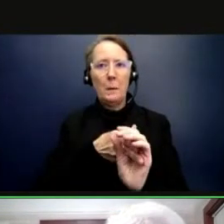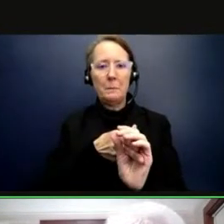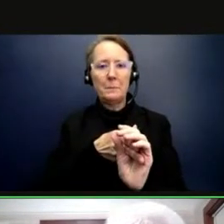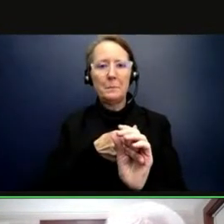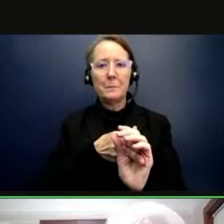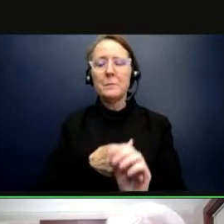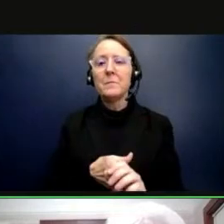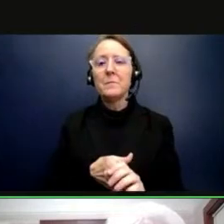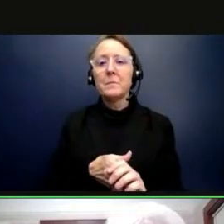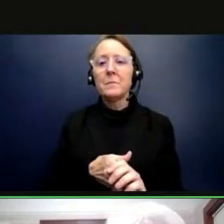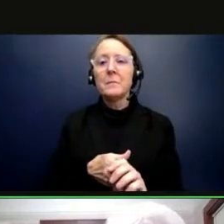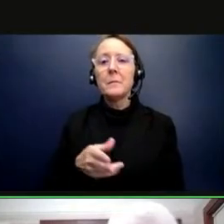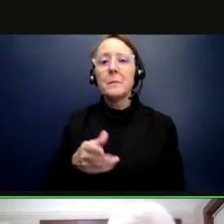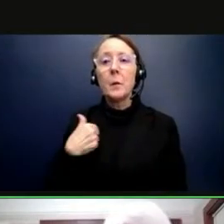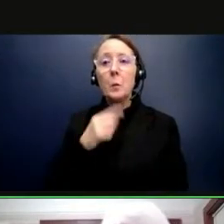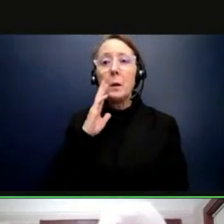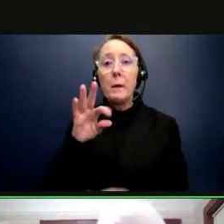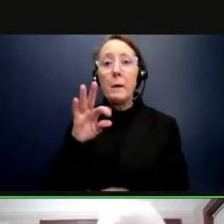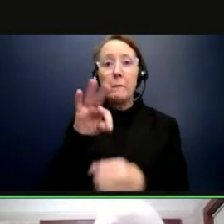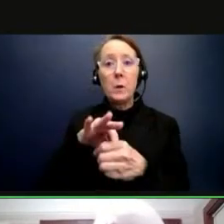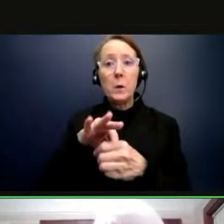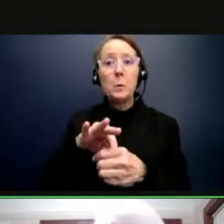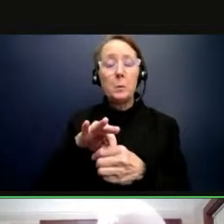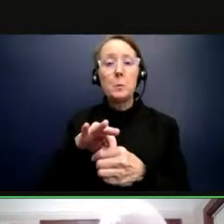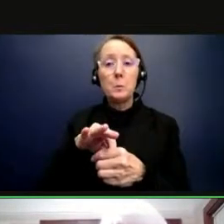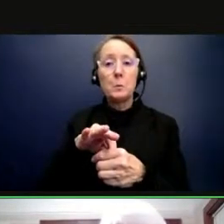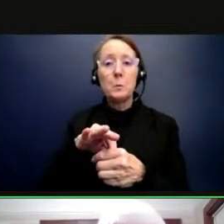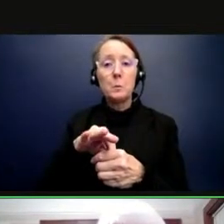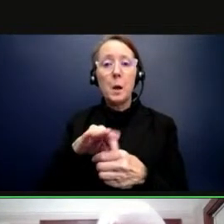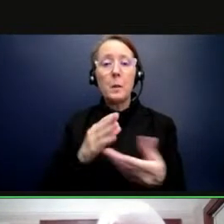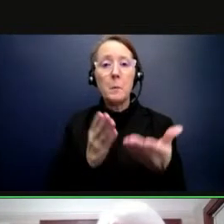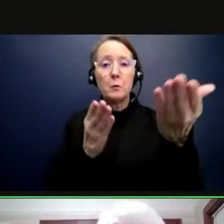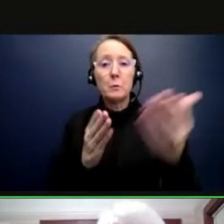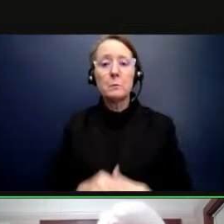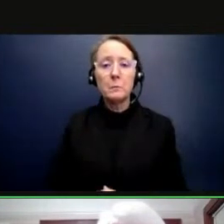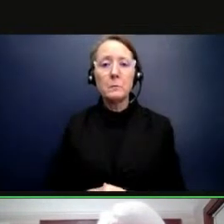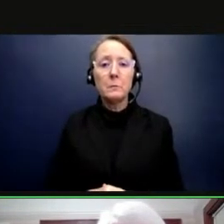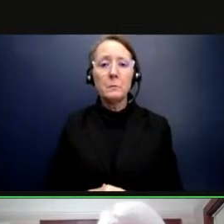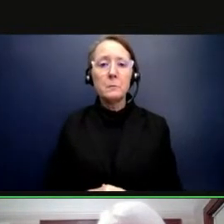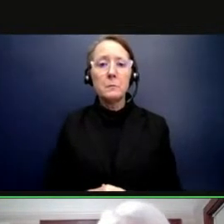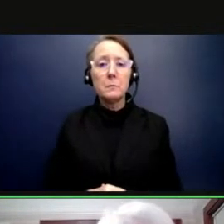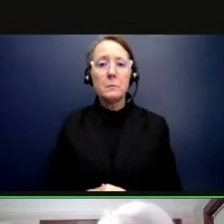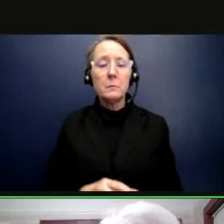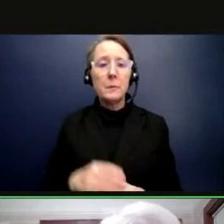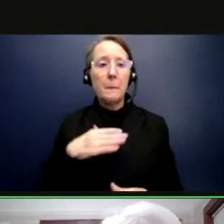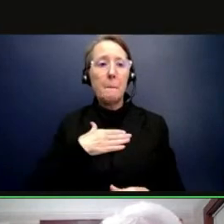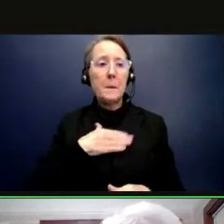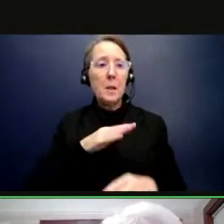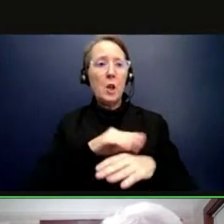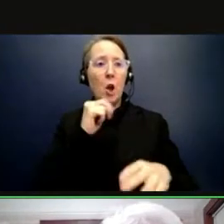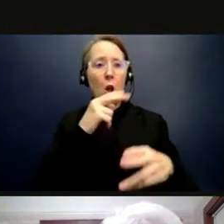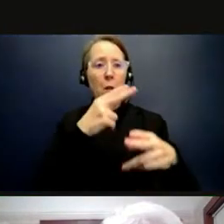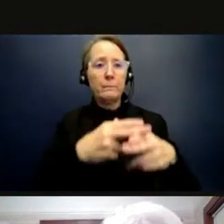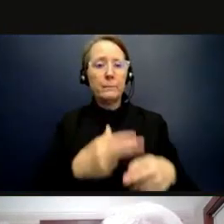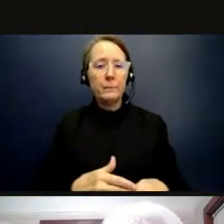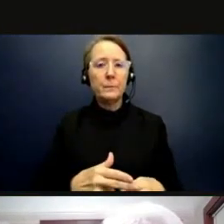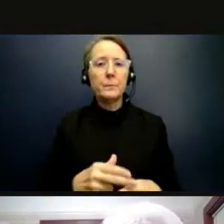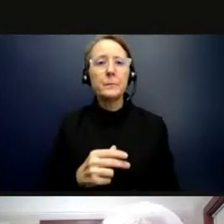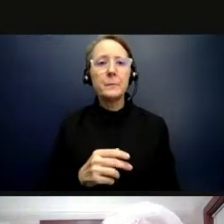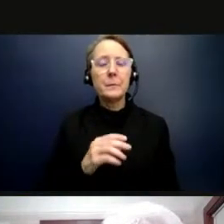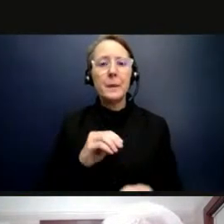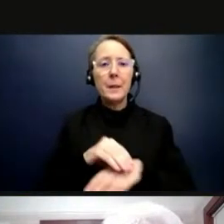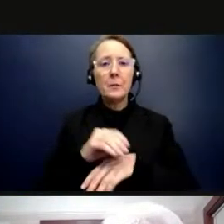So we will vote on the motion. The recorder call a roll. Councillor